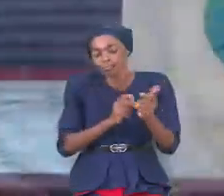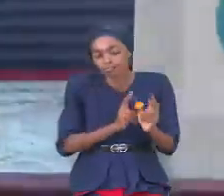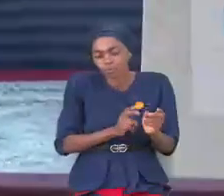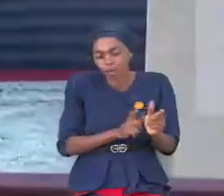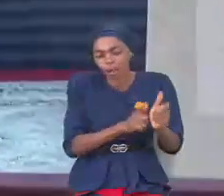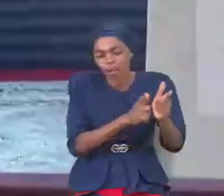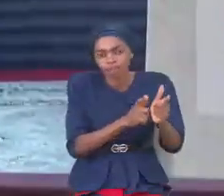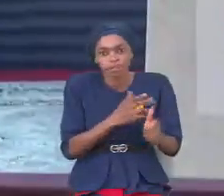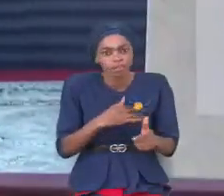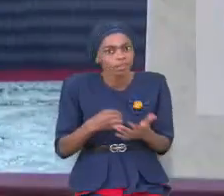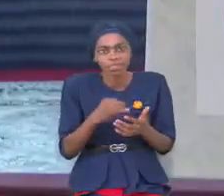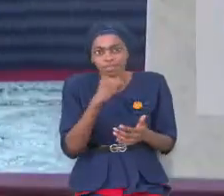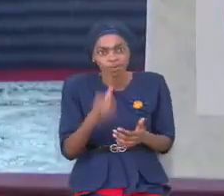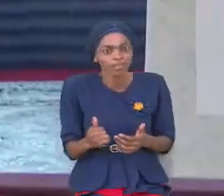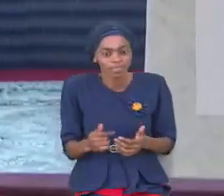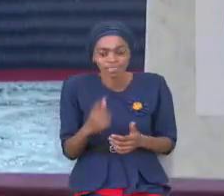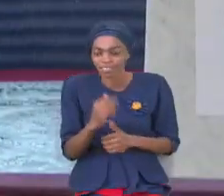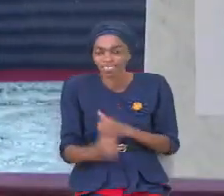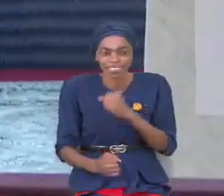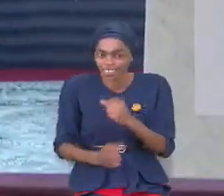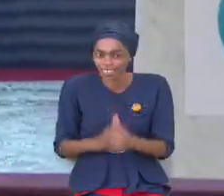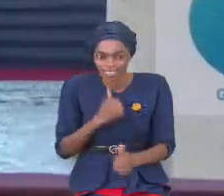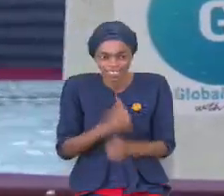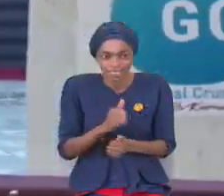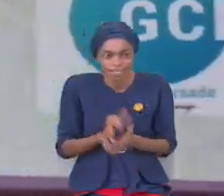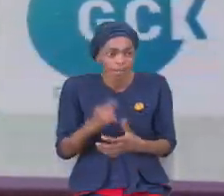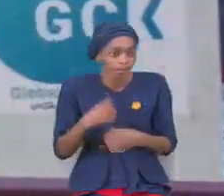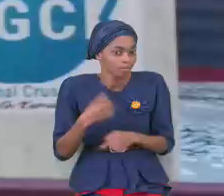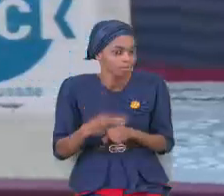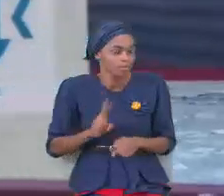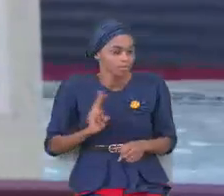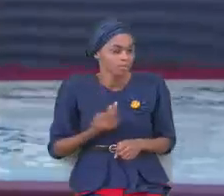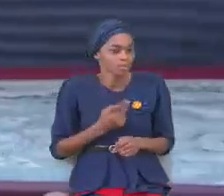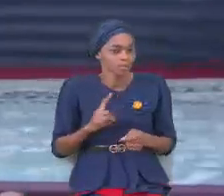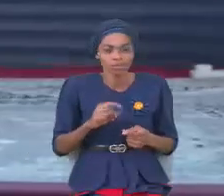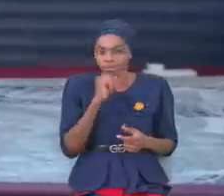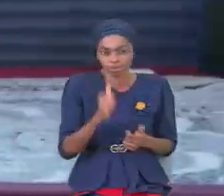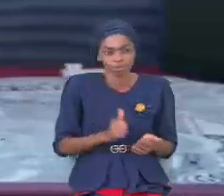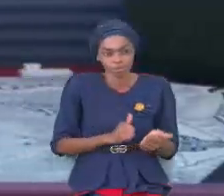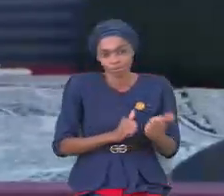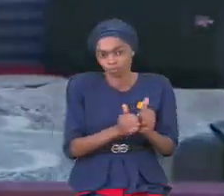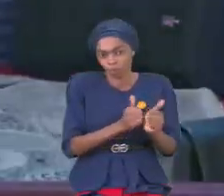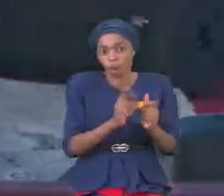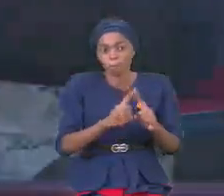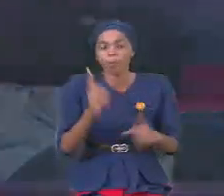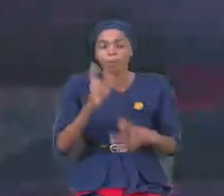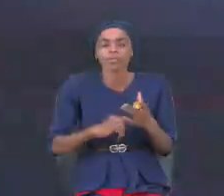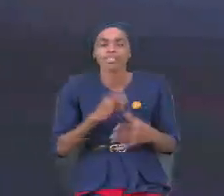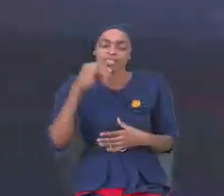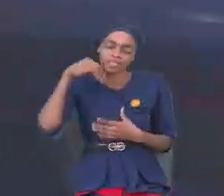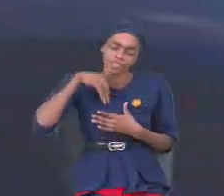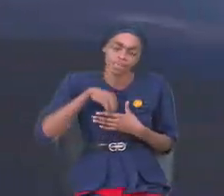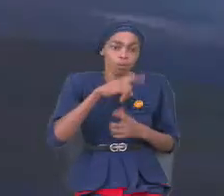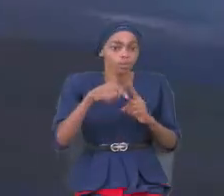to run. It's what is on the inside. When there's compassion on the inside, when